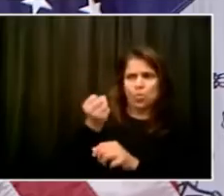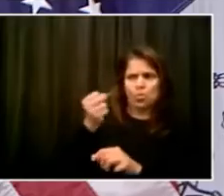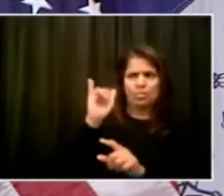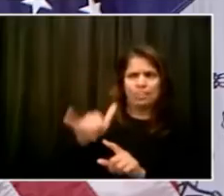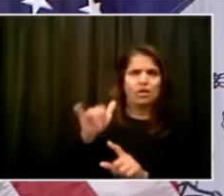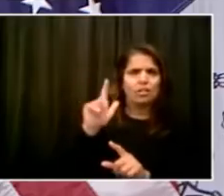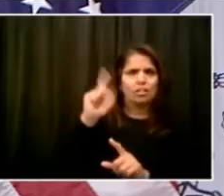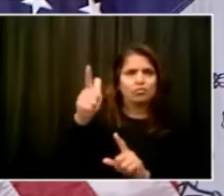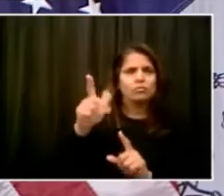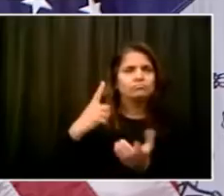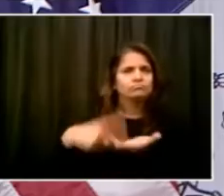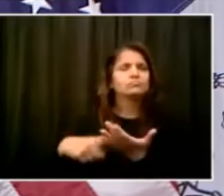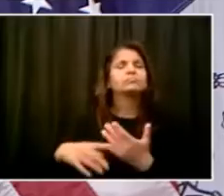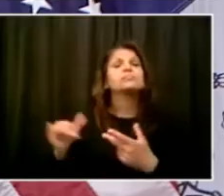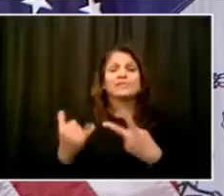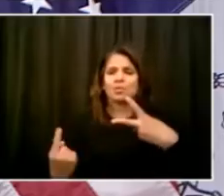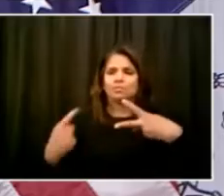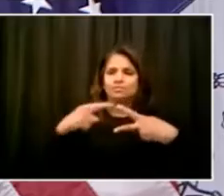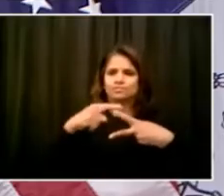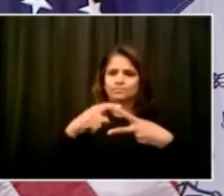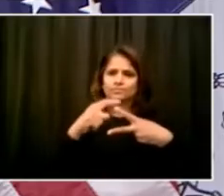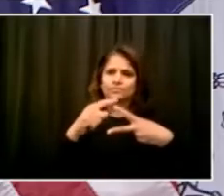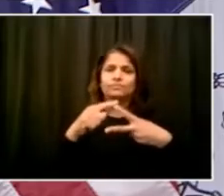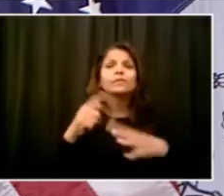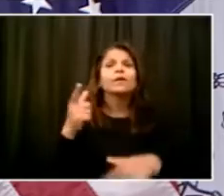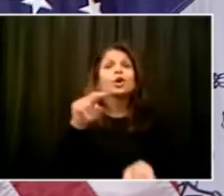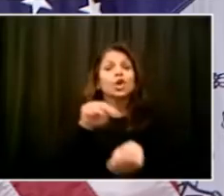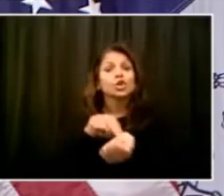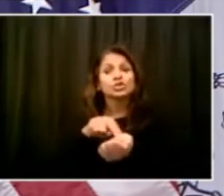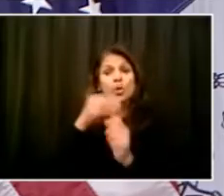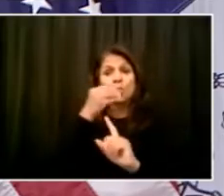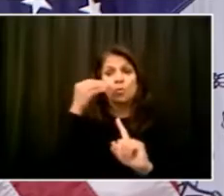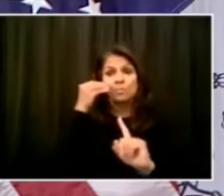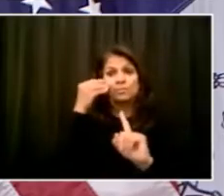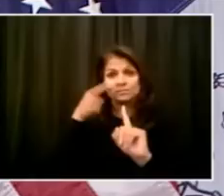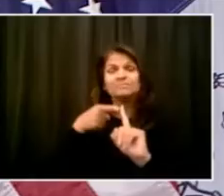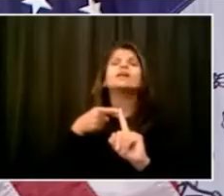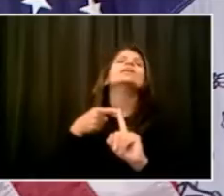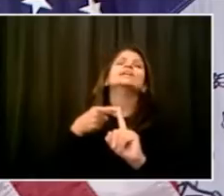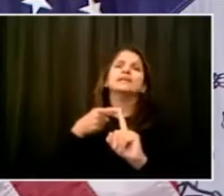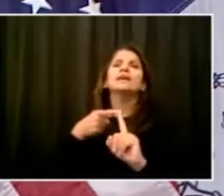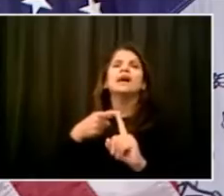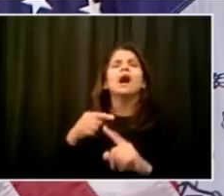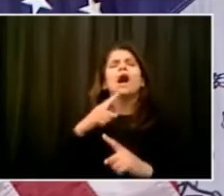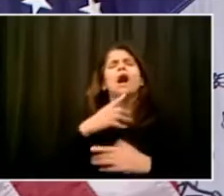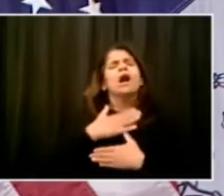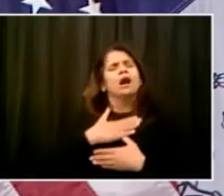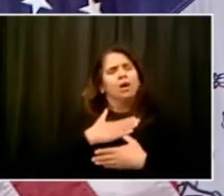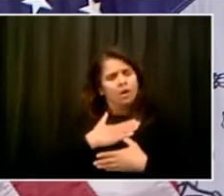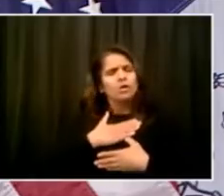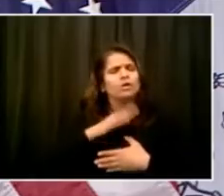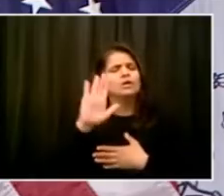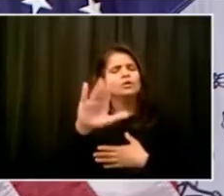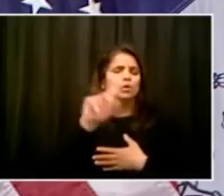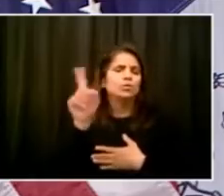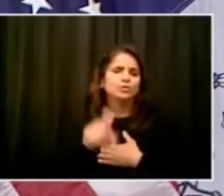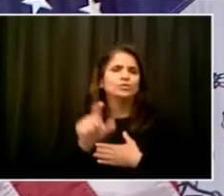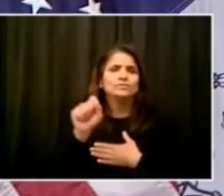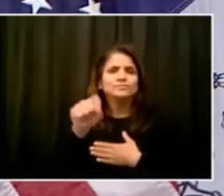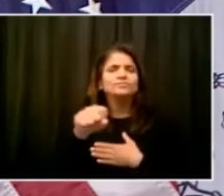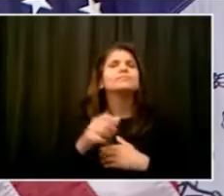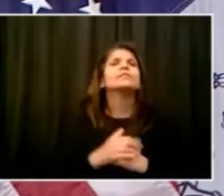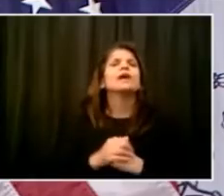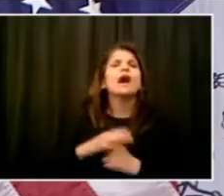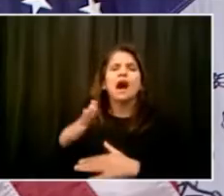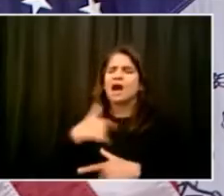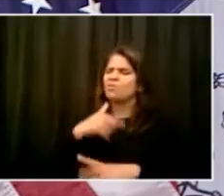it's WBAI, which is a station I have a lot of respect for and appreciate the role you've played in history, I think you will especially appreciate that